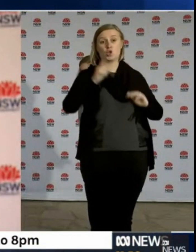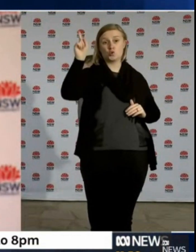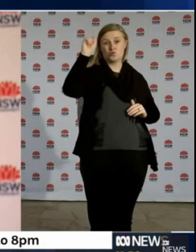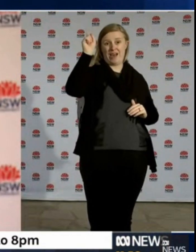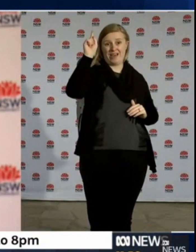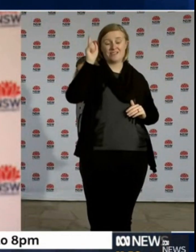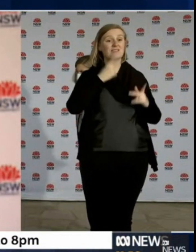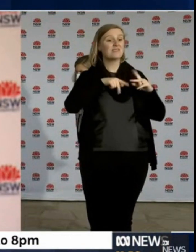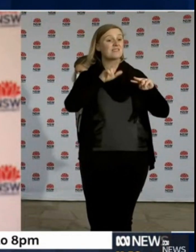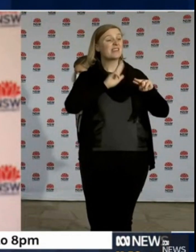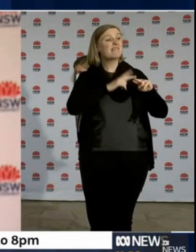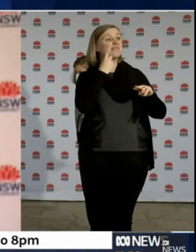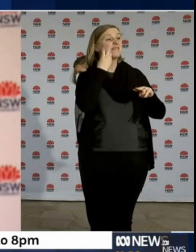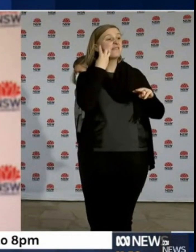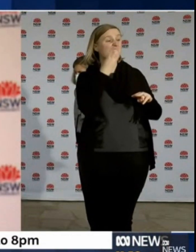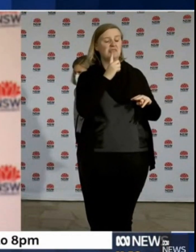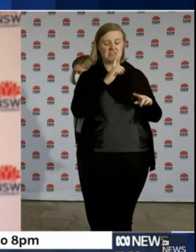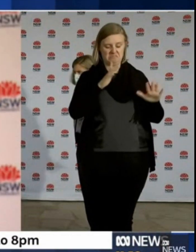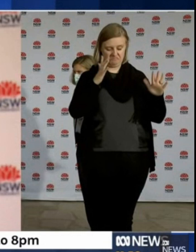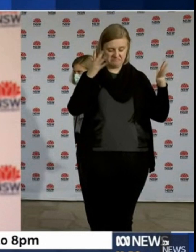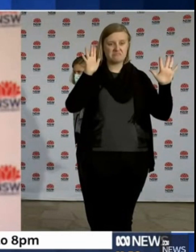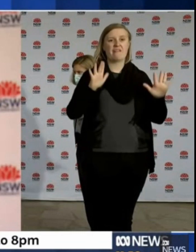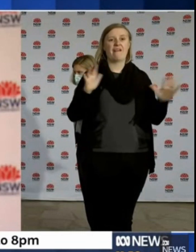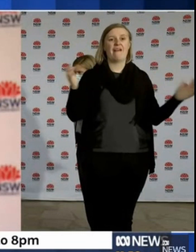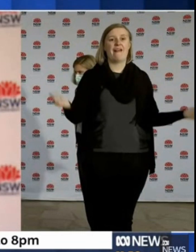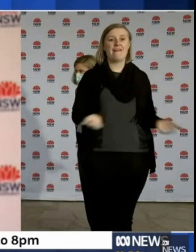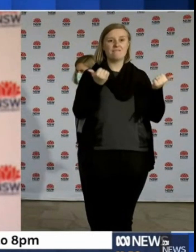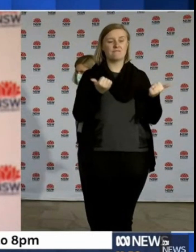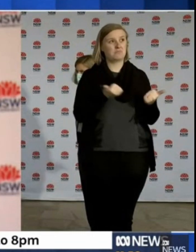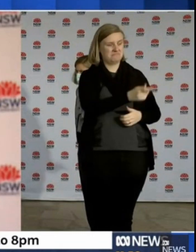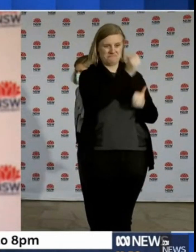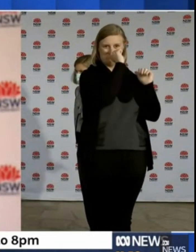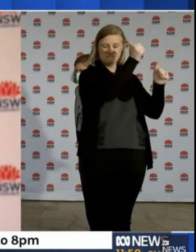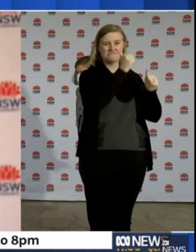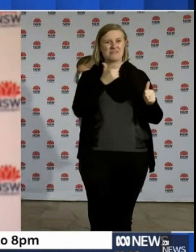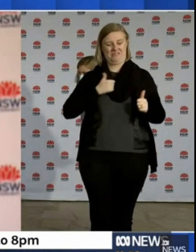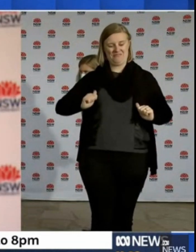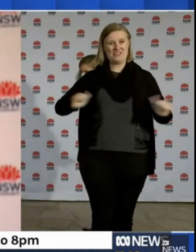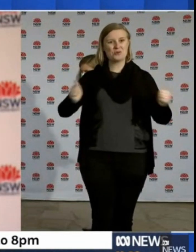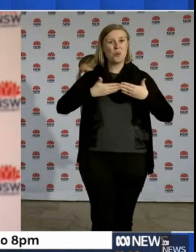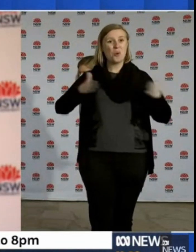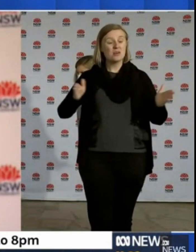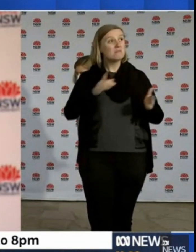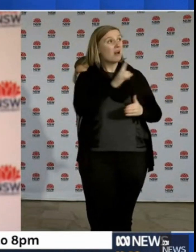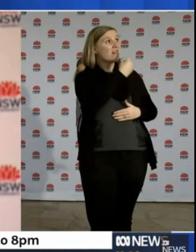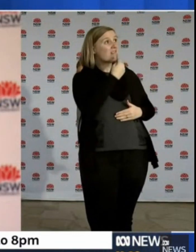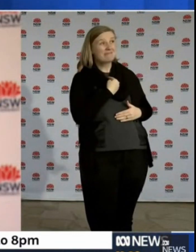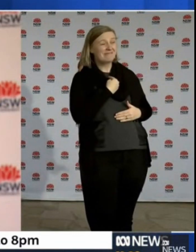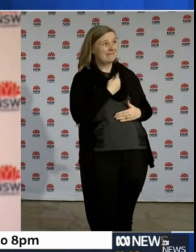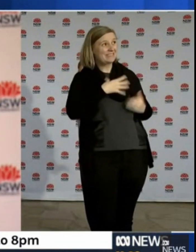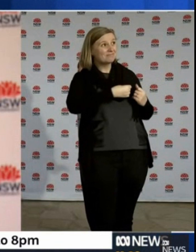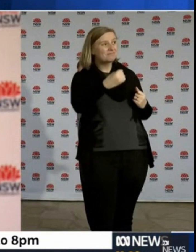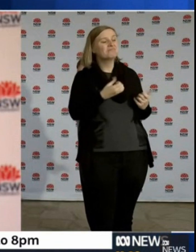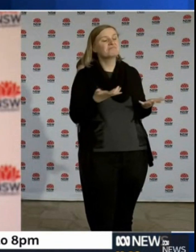say to us it's enough, that's great. But if she says to us, I want a bit more time, that's something we have to